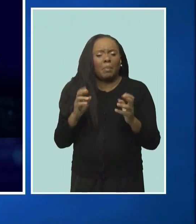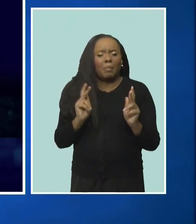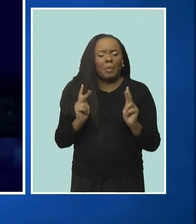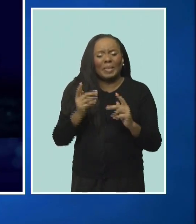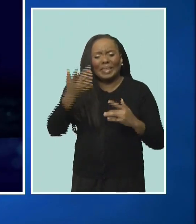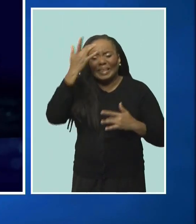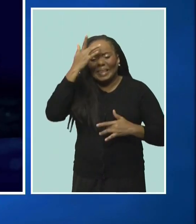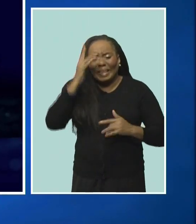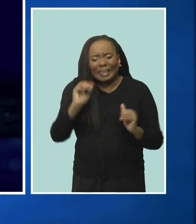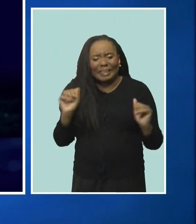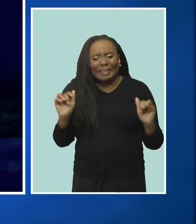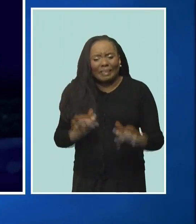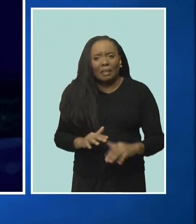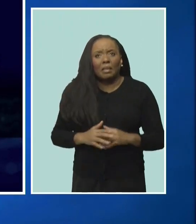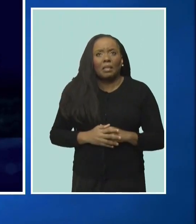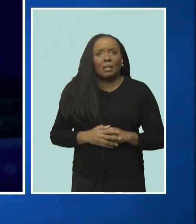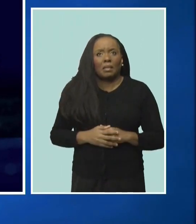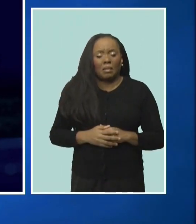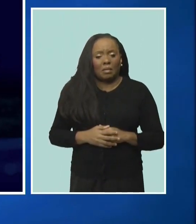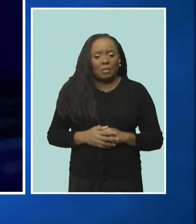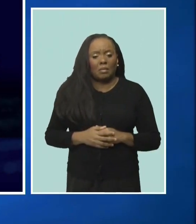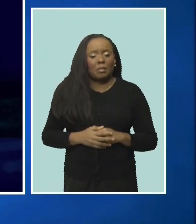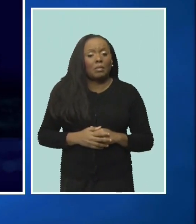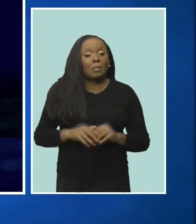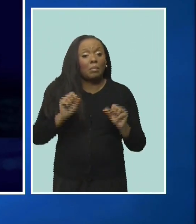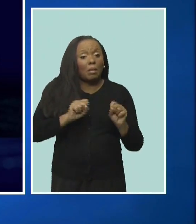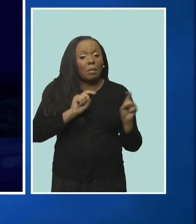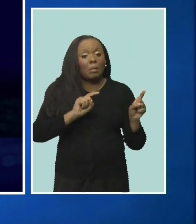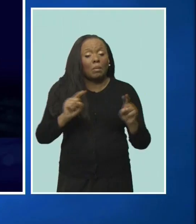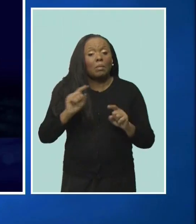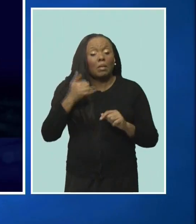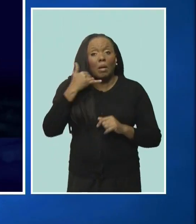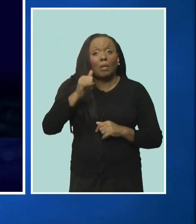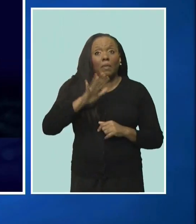Patient Advice and Liaison Service, PALS, or Help Desk at